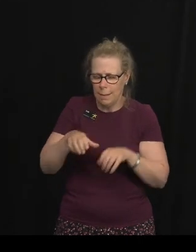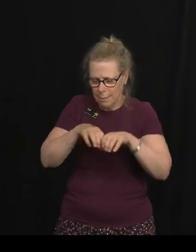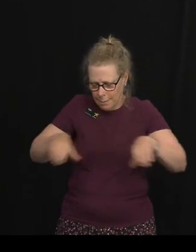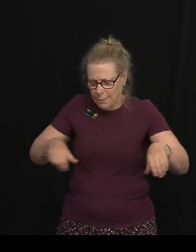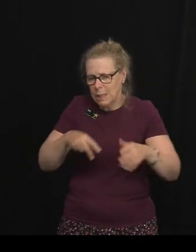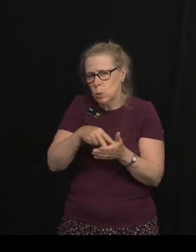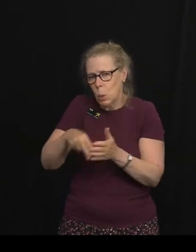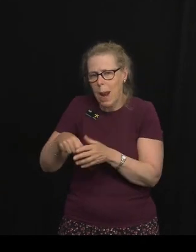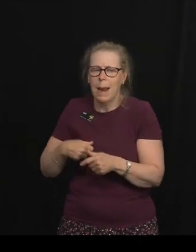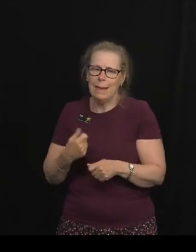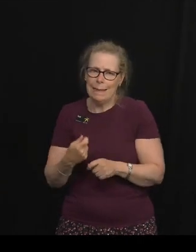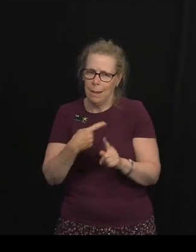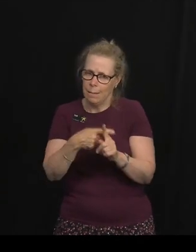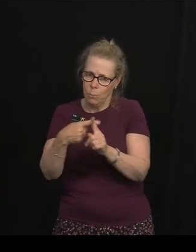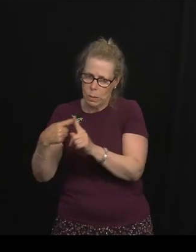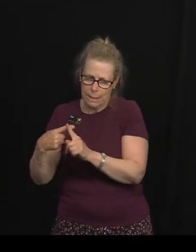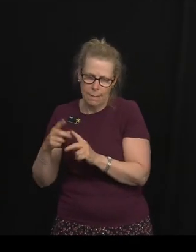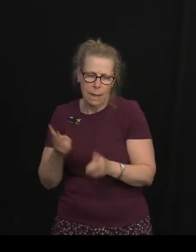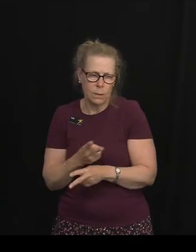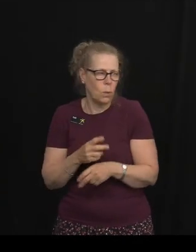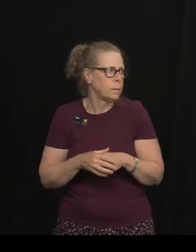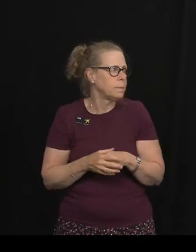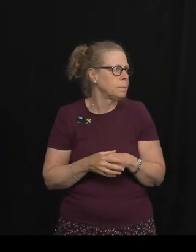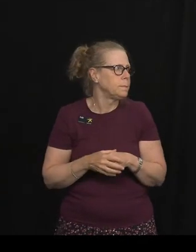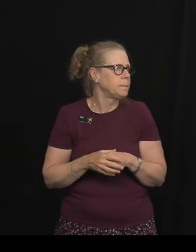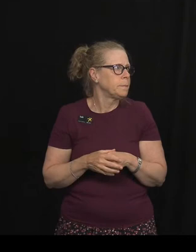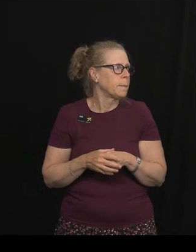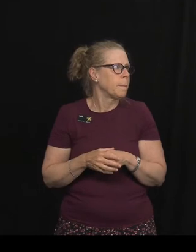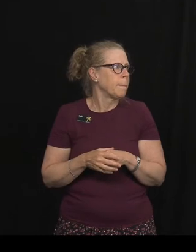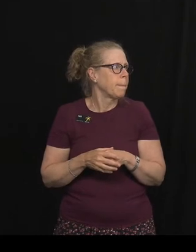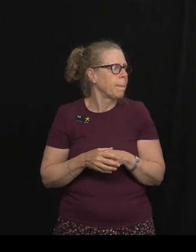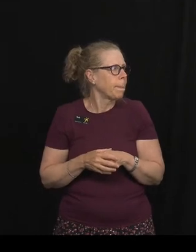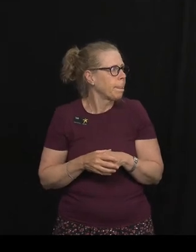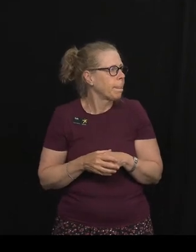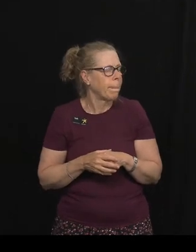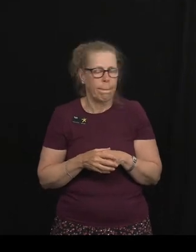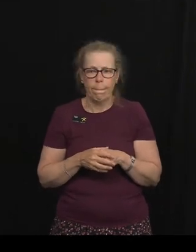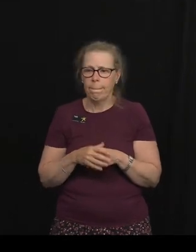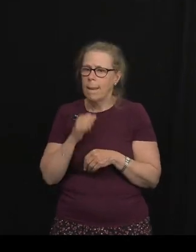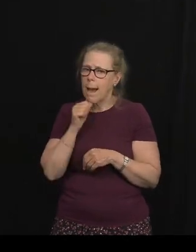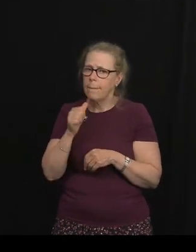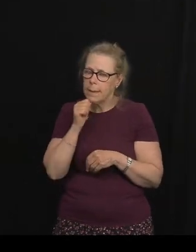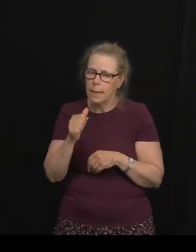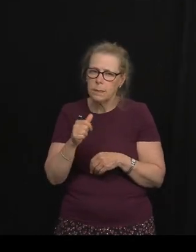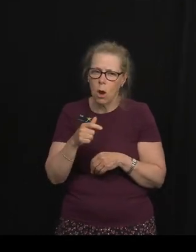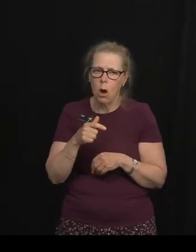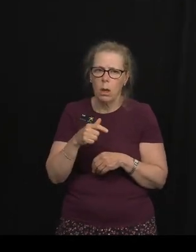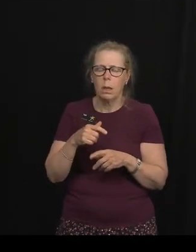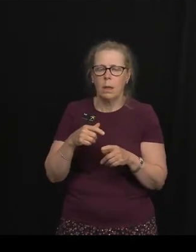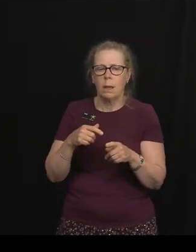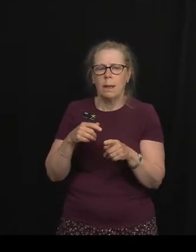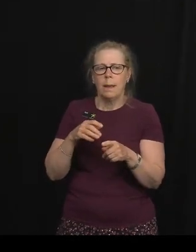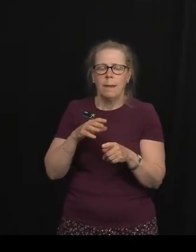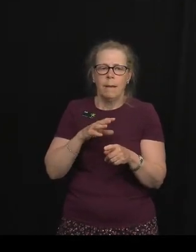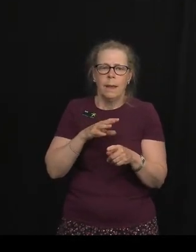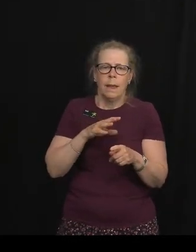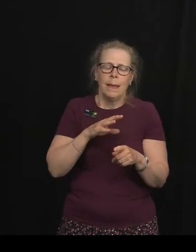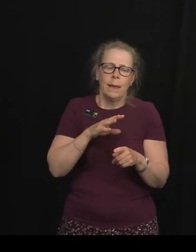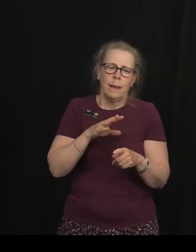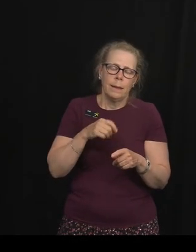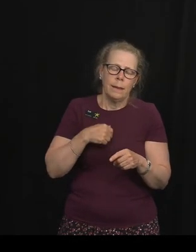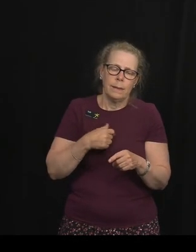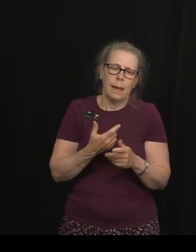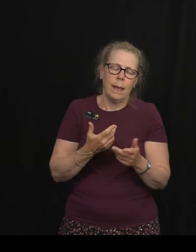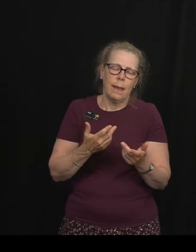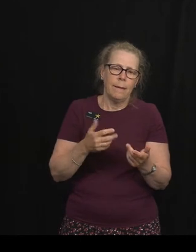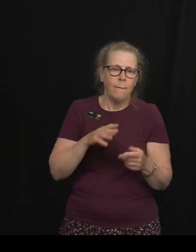just one thing. I mean, it might sound like this is a crazy priority to invest more in this because there are other problems that are much bigger.